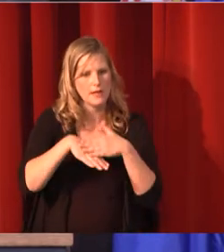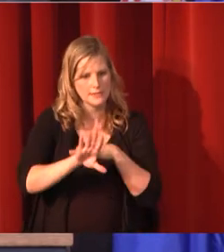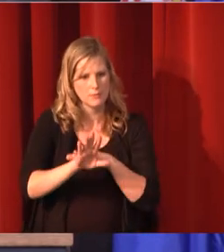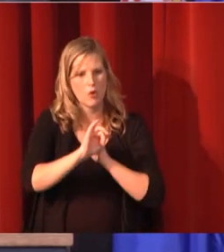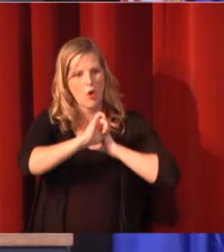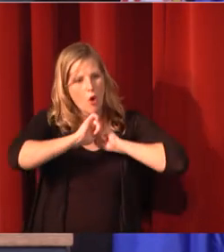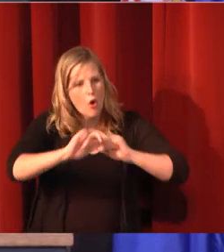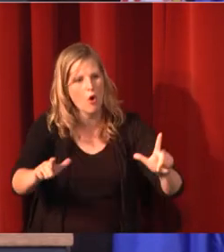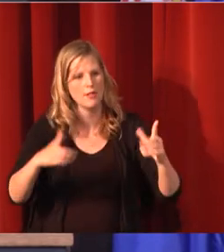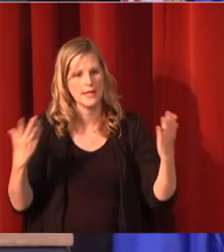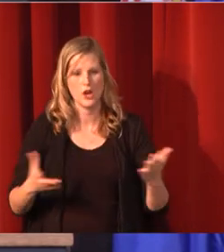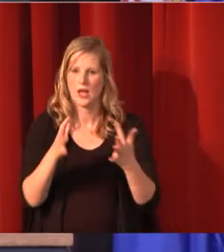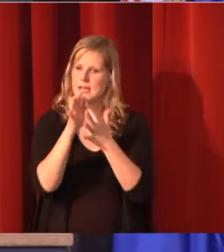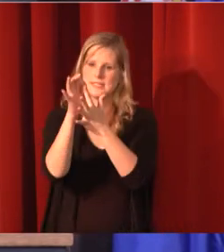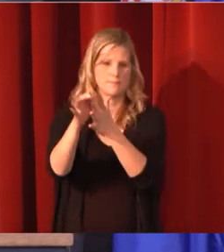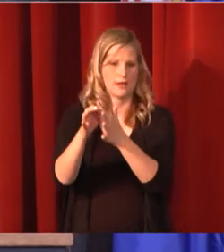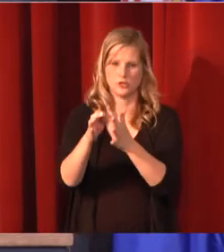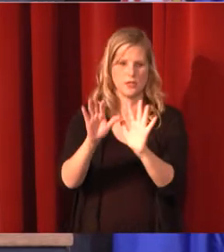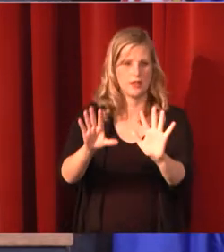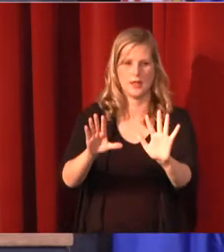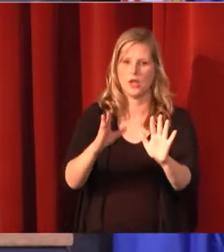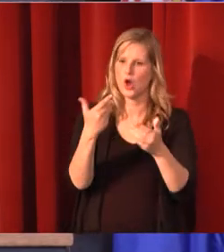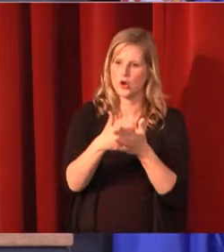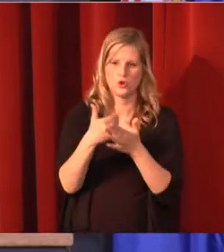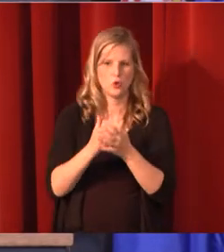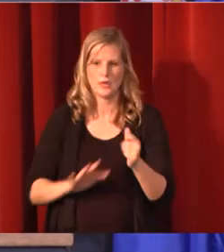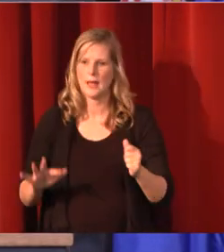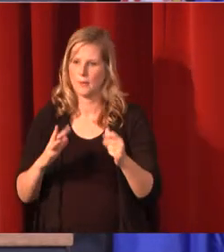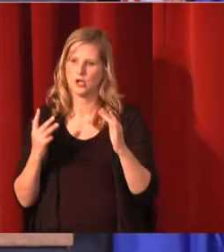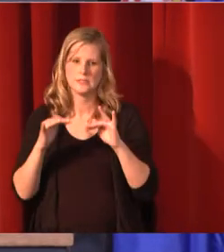all of us especially our lowest income rather